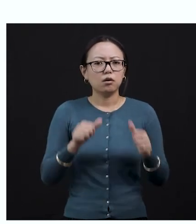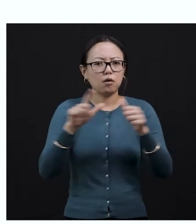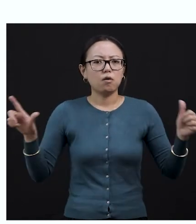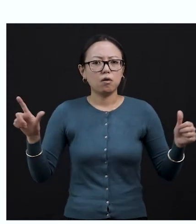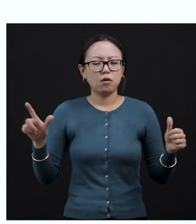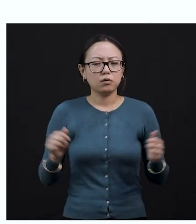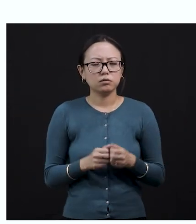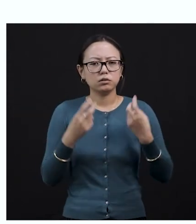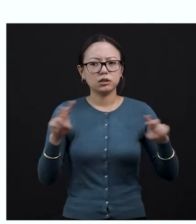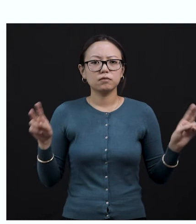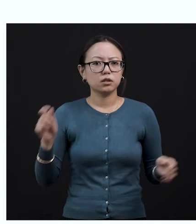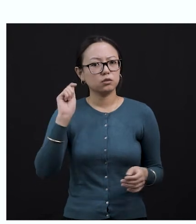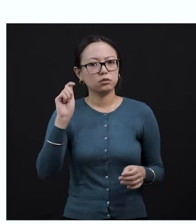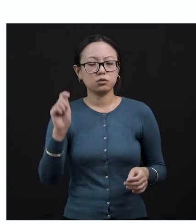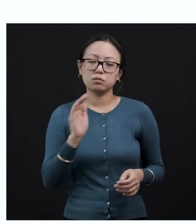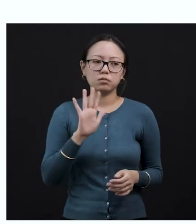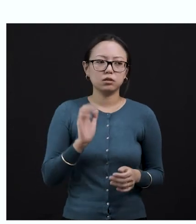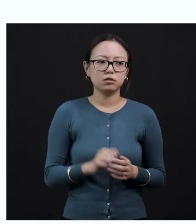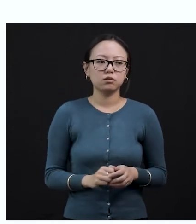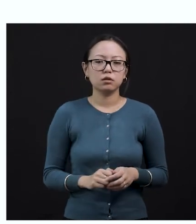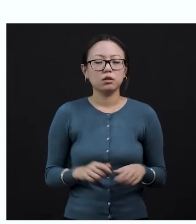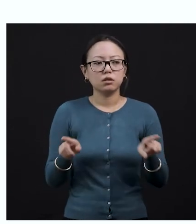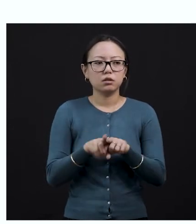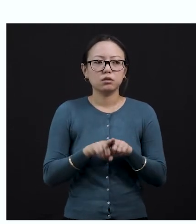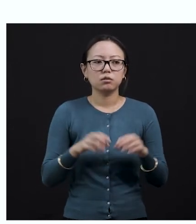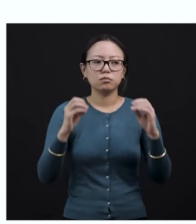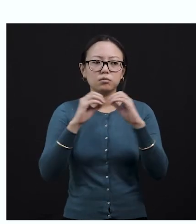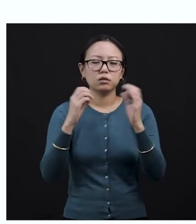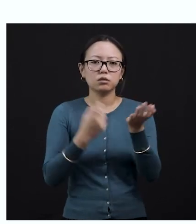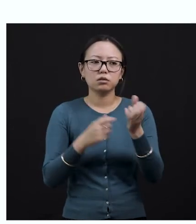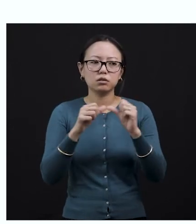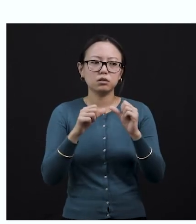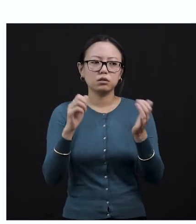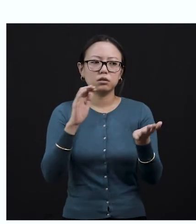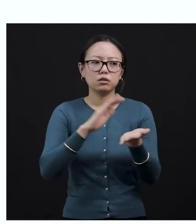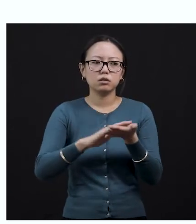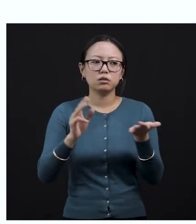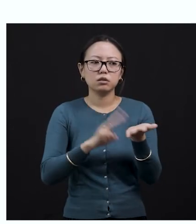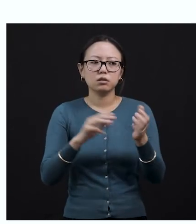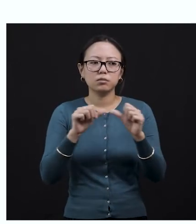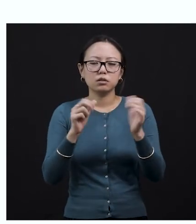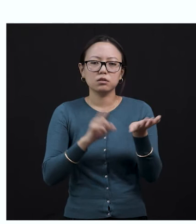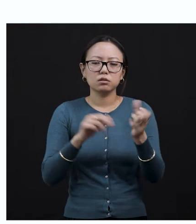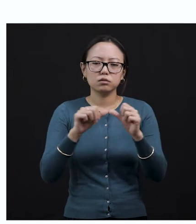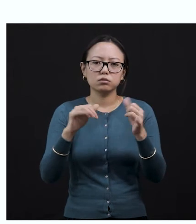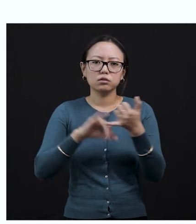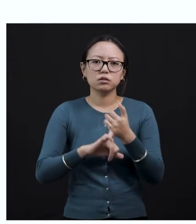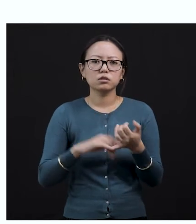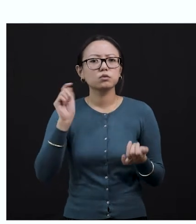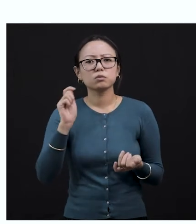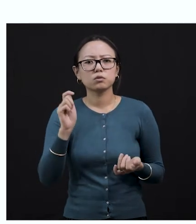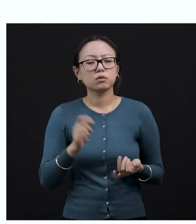mostly spend their time in temple, reading or teaching the students. For the Kshatriyas, since